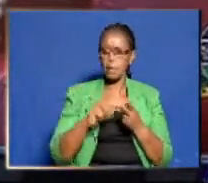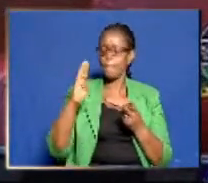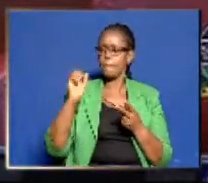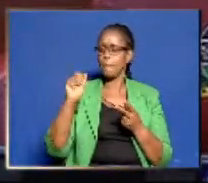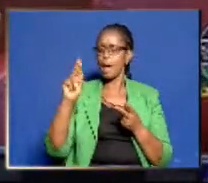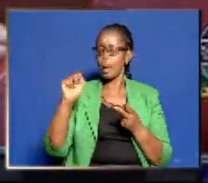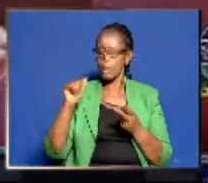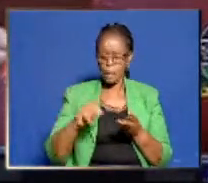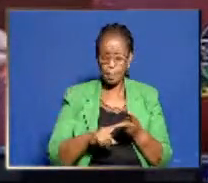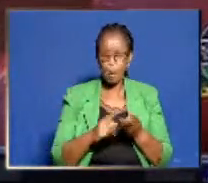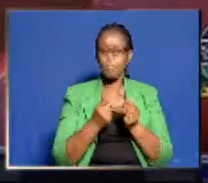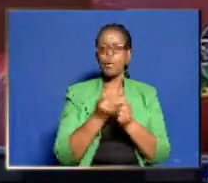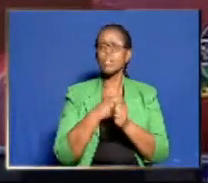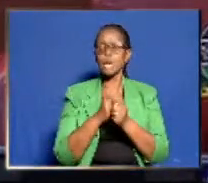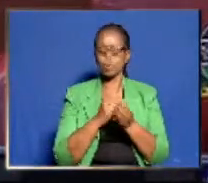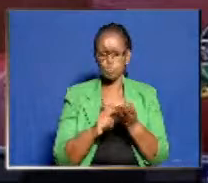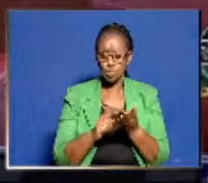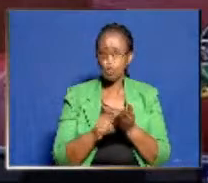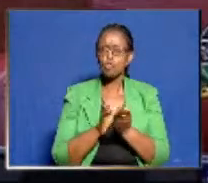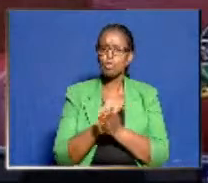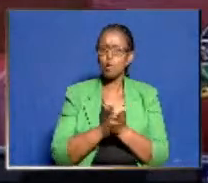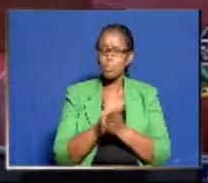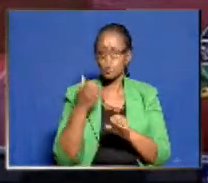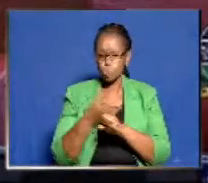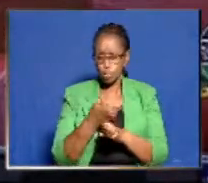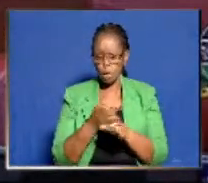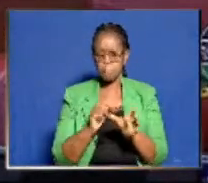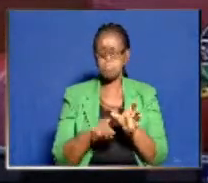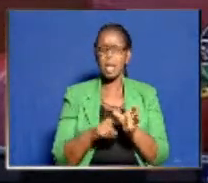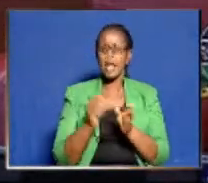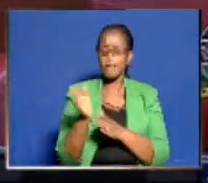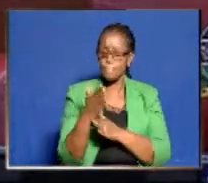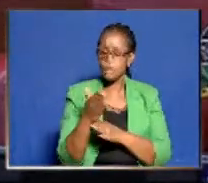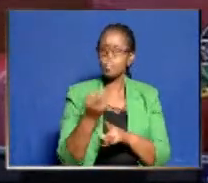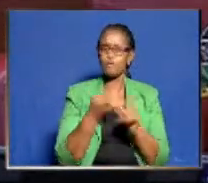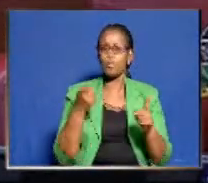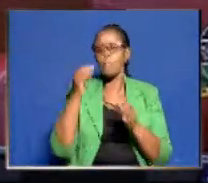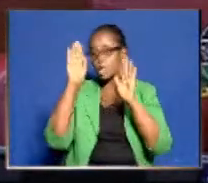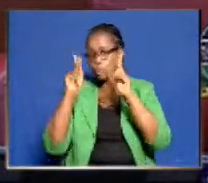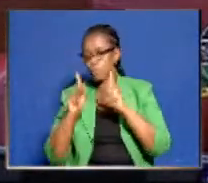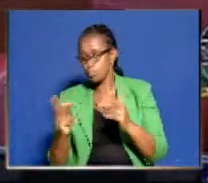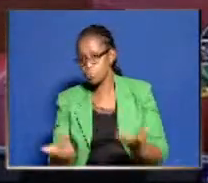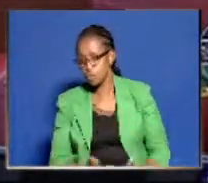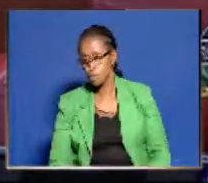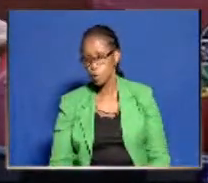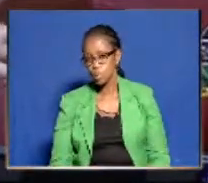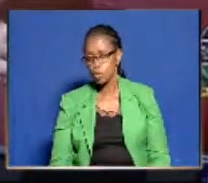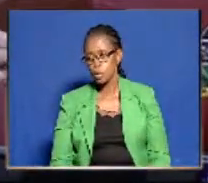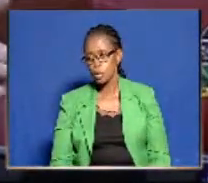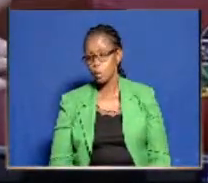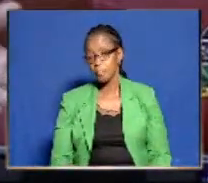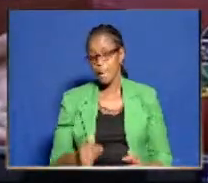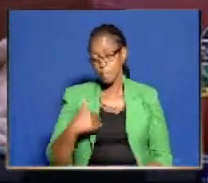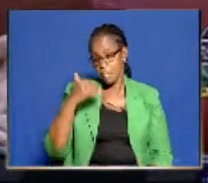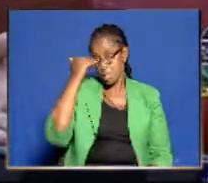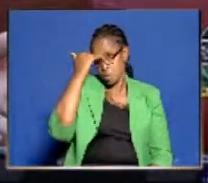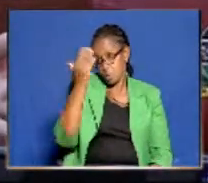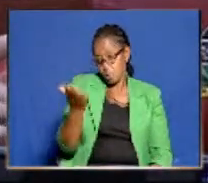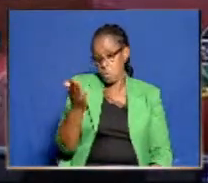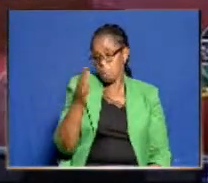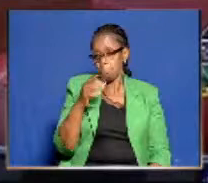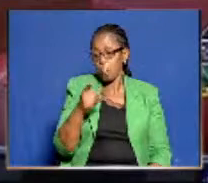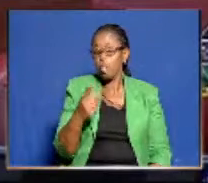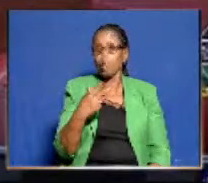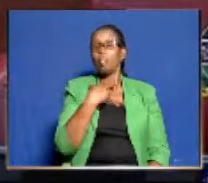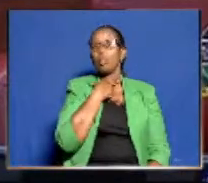products, soapstones, Honorable Speaker, and even fish from Kisumu, Honorable Speaker. But I don't know why it is stalled.